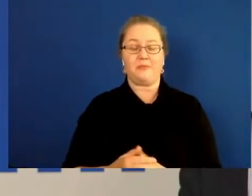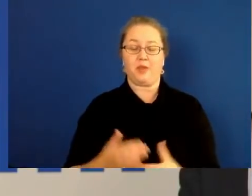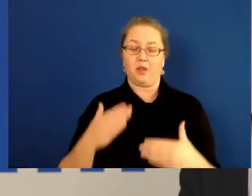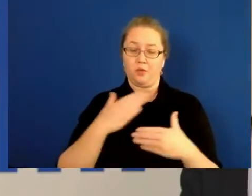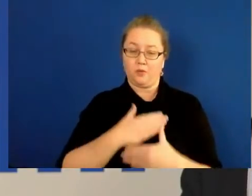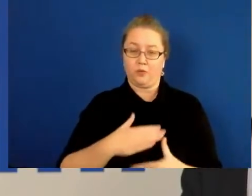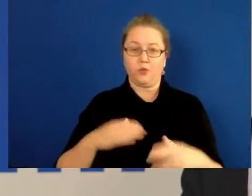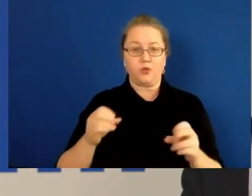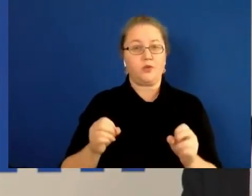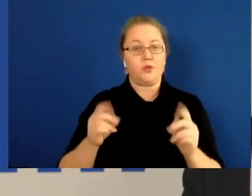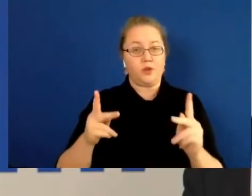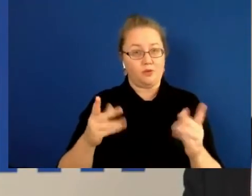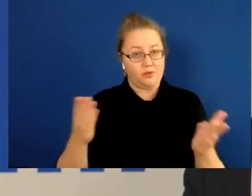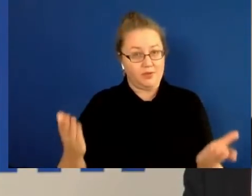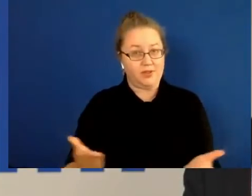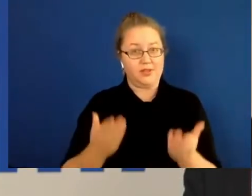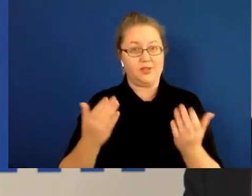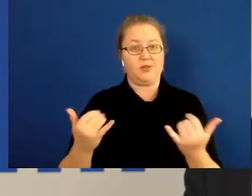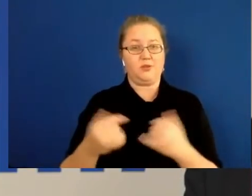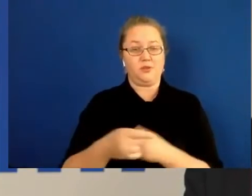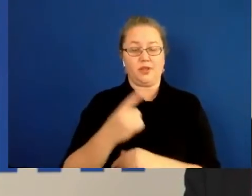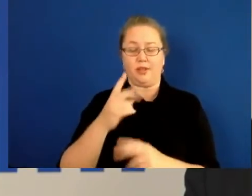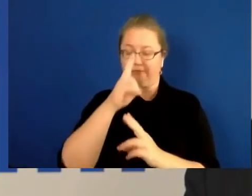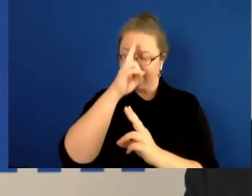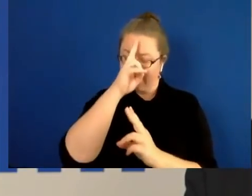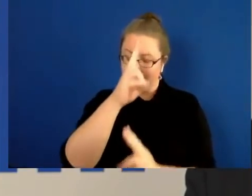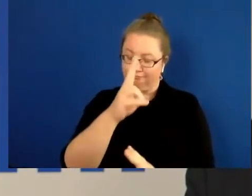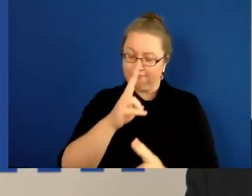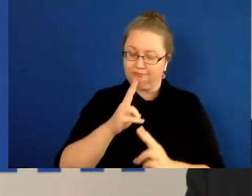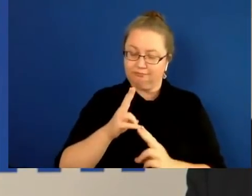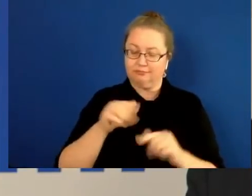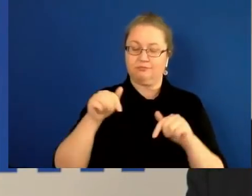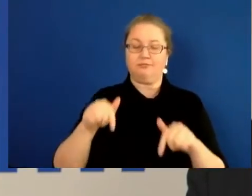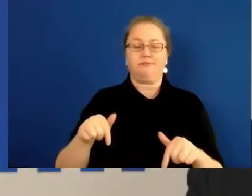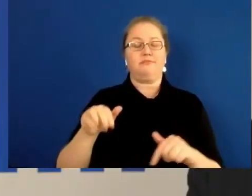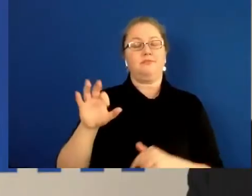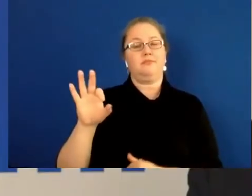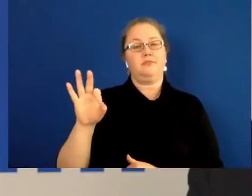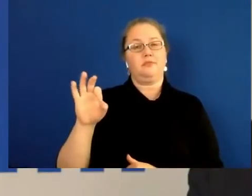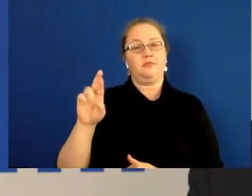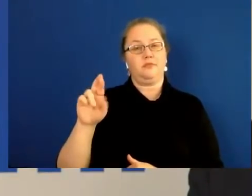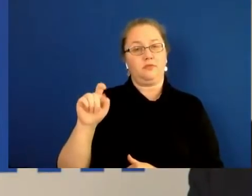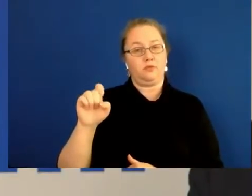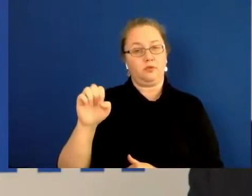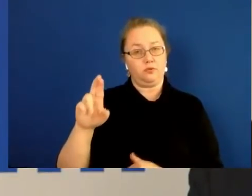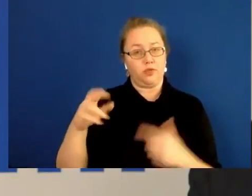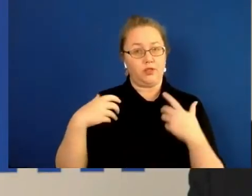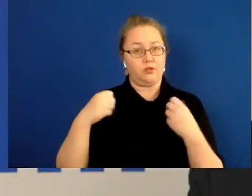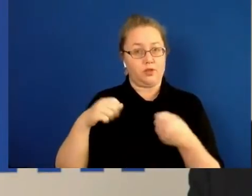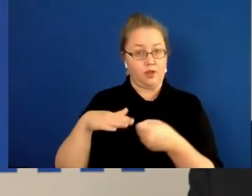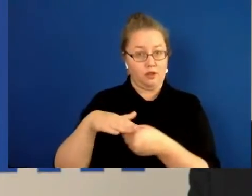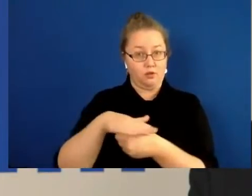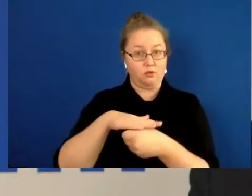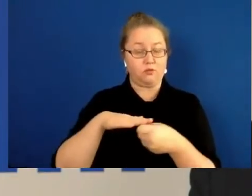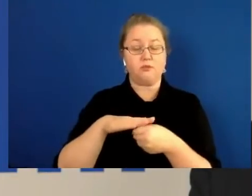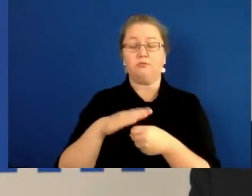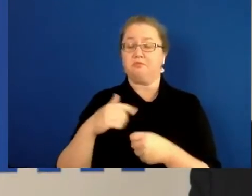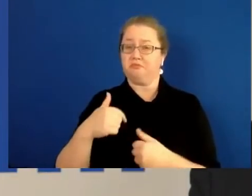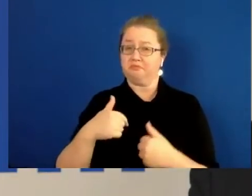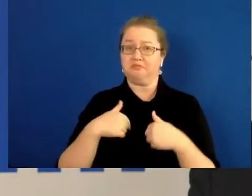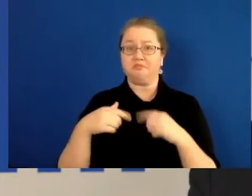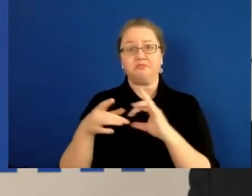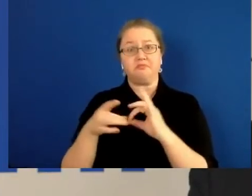been the curve before, and we can do it again. And now I'd like to invite Dr. Bonnie Henry to share today's